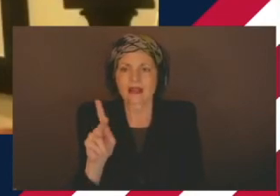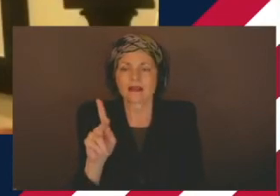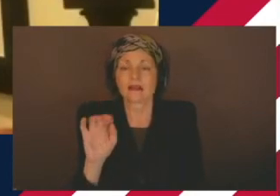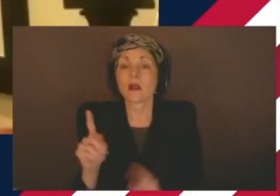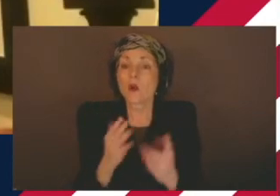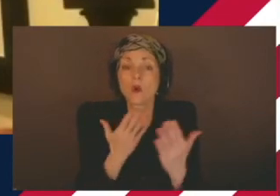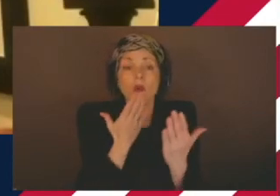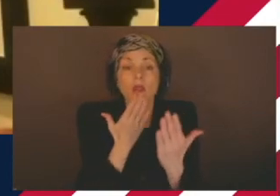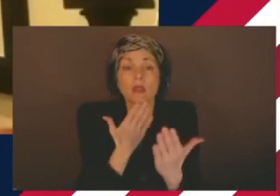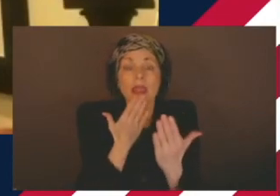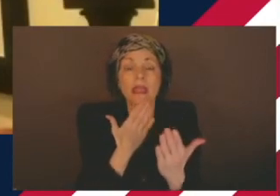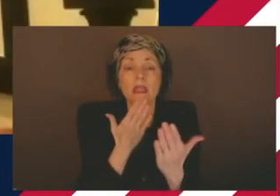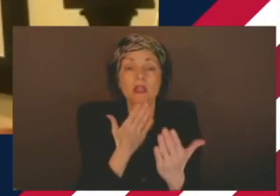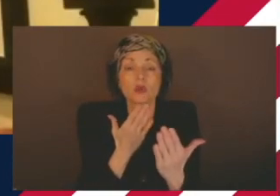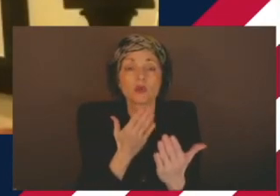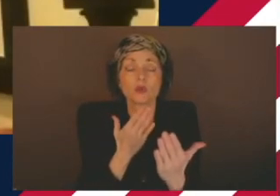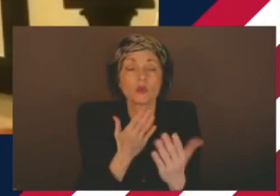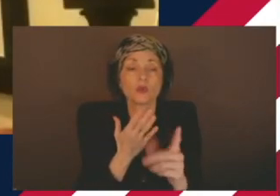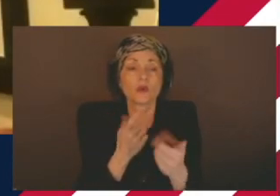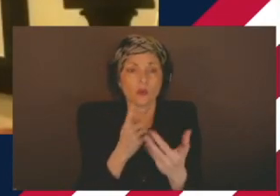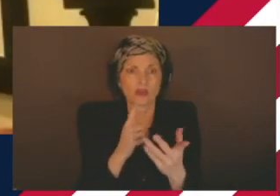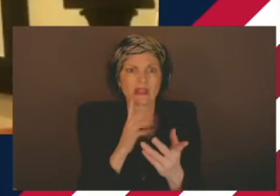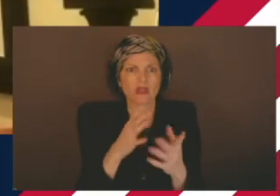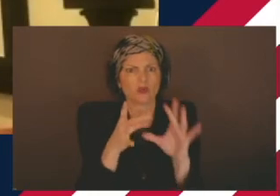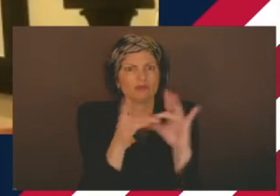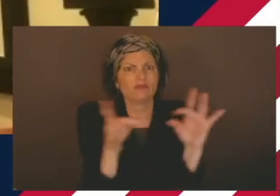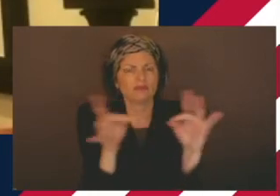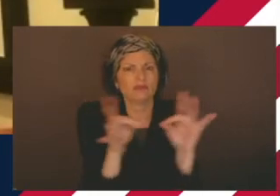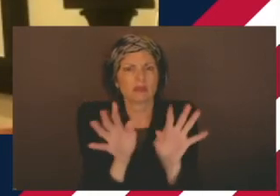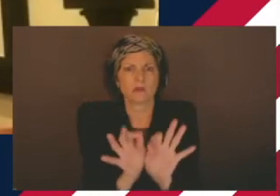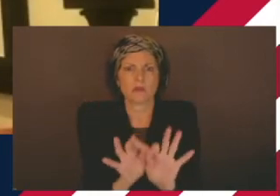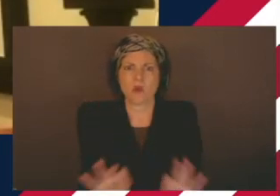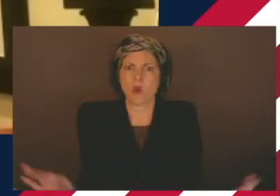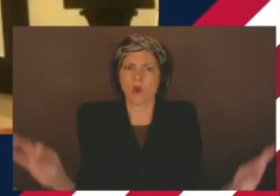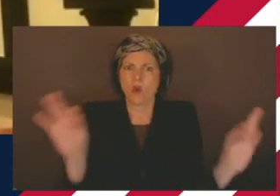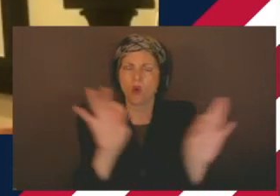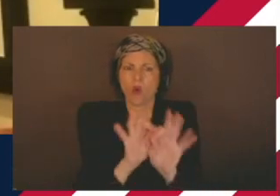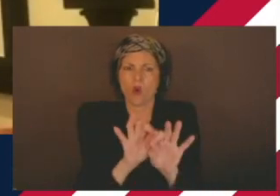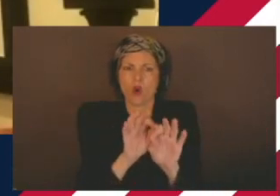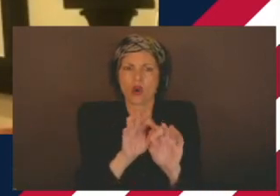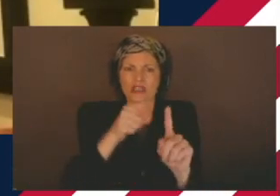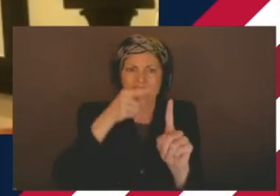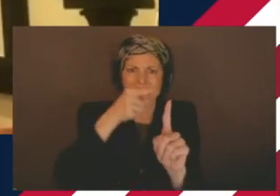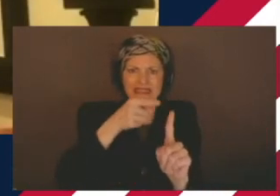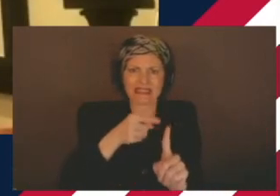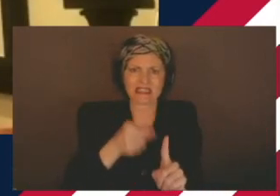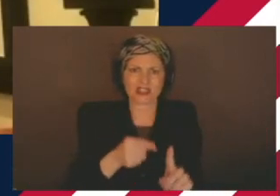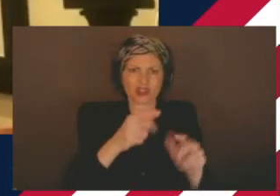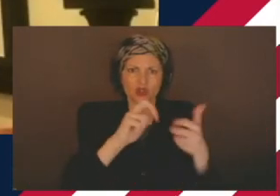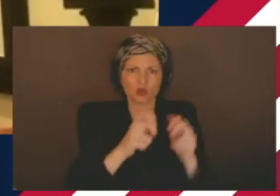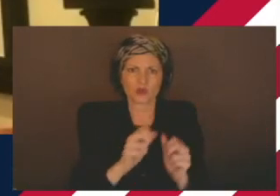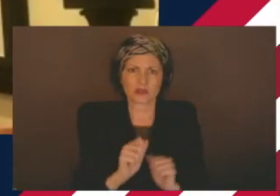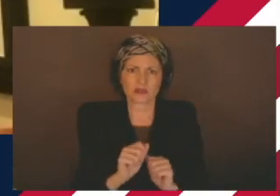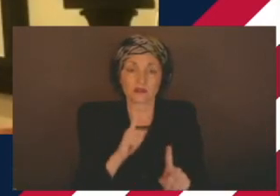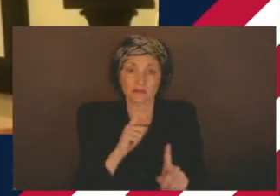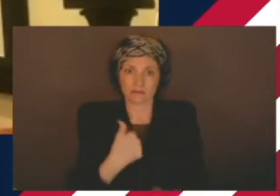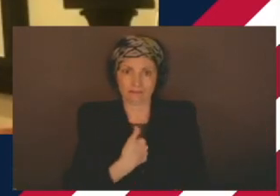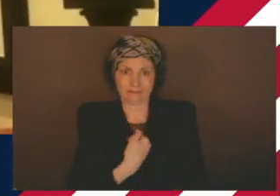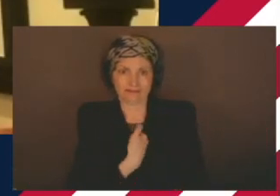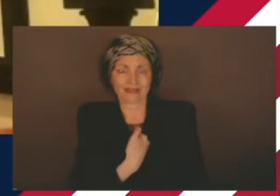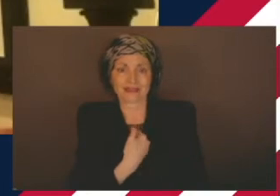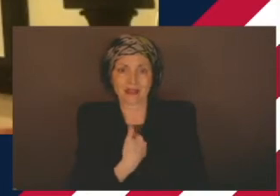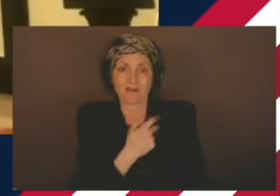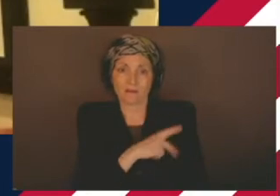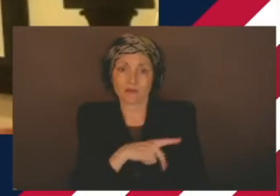very critical issue before this committee. It's one that I have some personal involvement with. My mom suffered